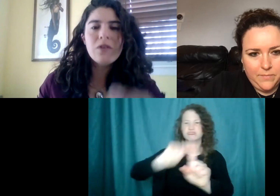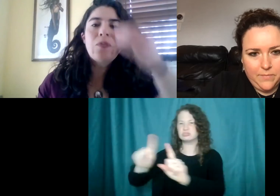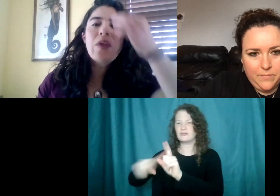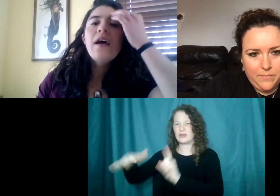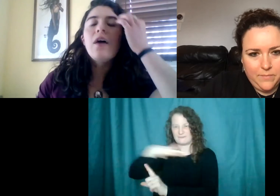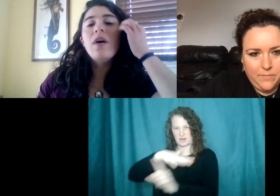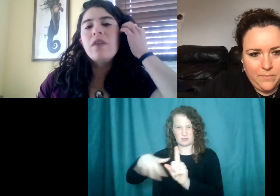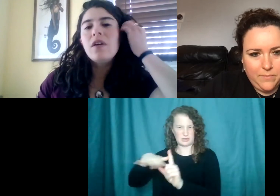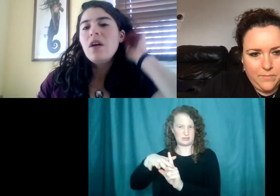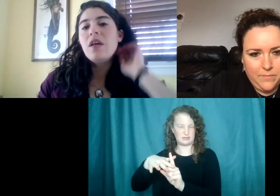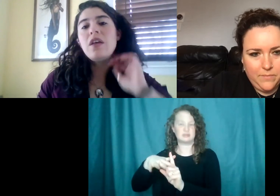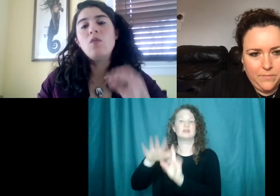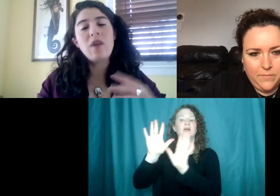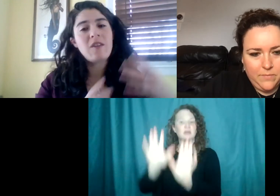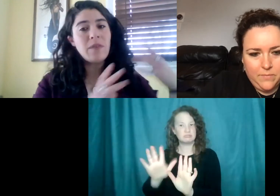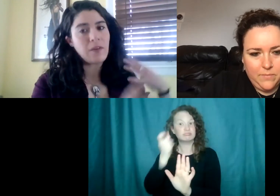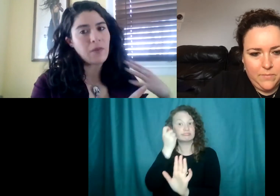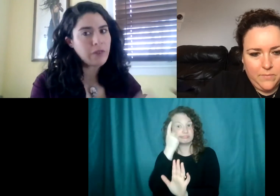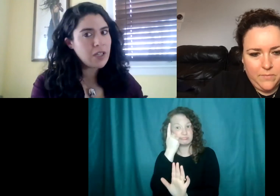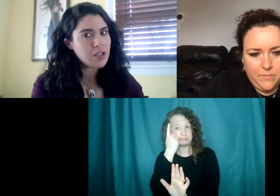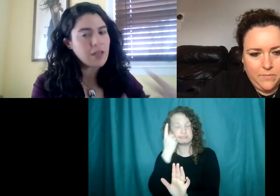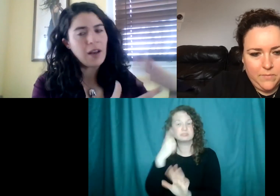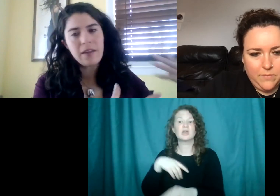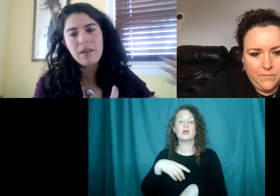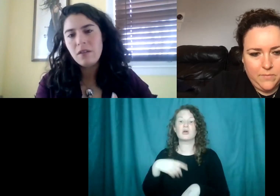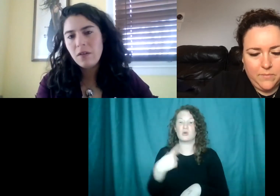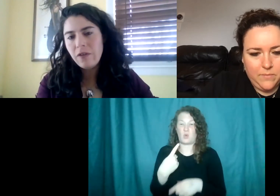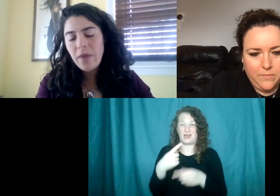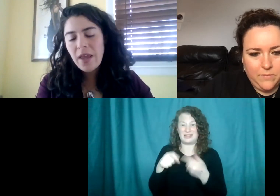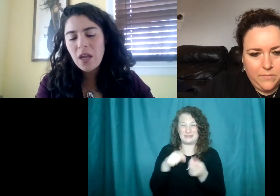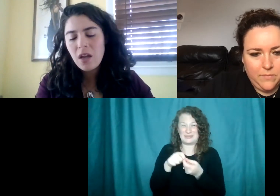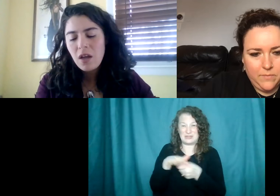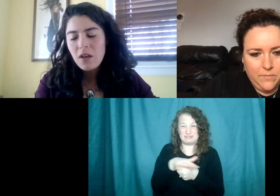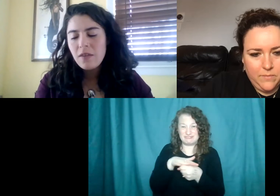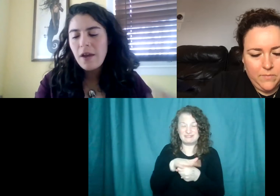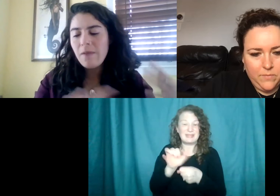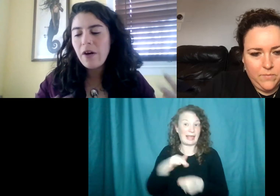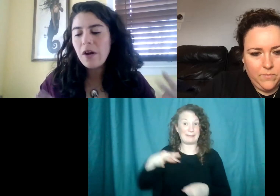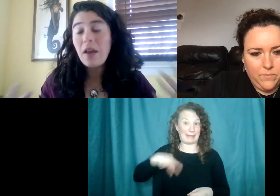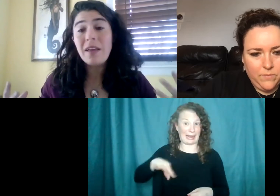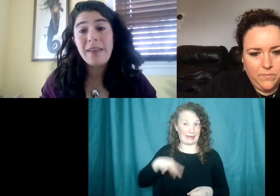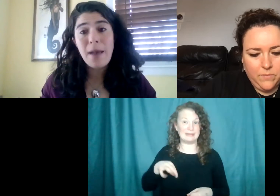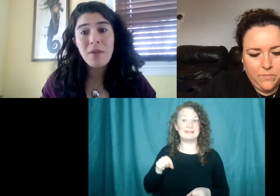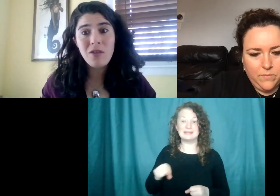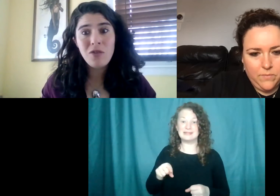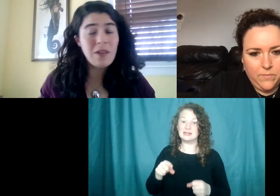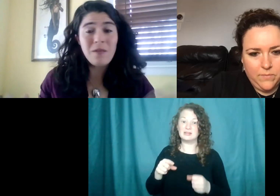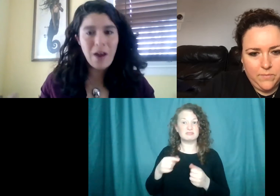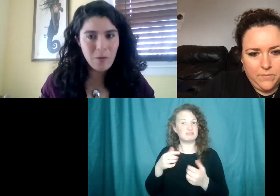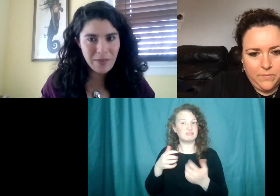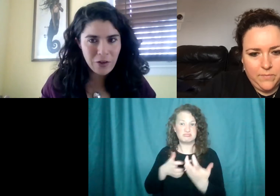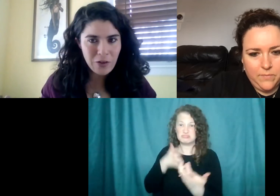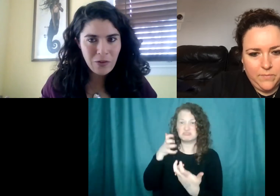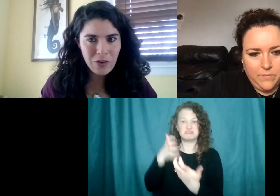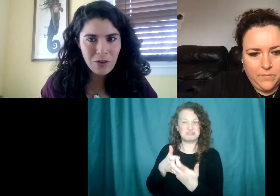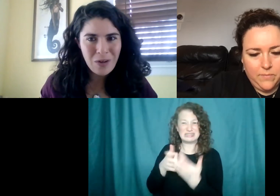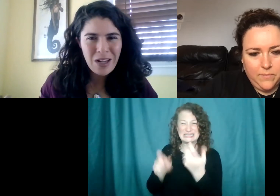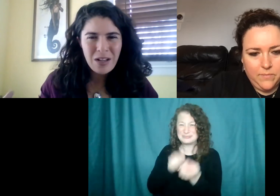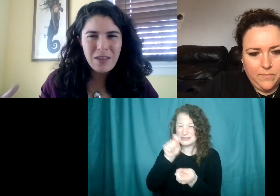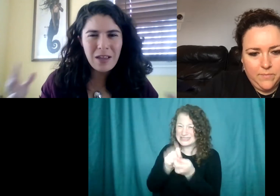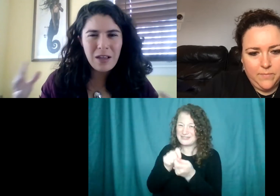world. However, in one specific region, like in the Gulf of Maine, they're very well adapted to the environment they're